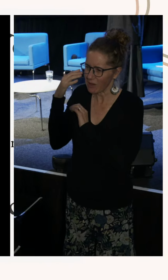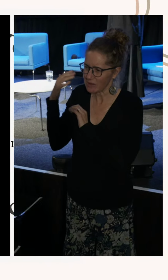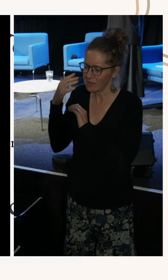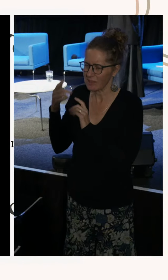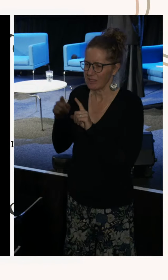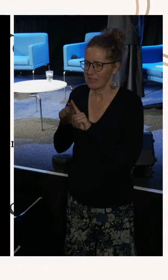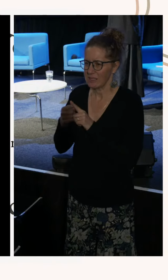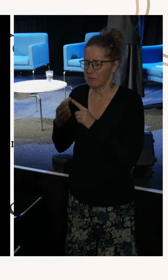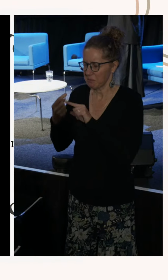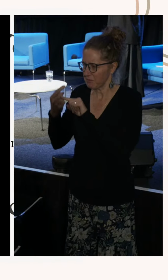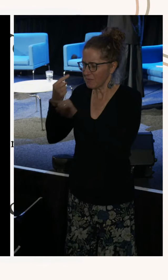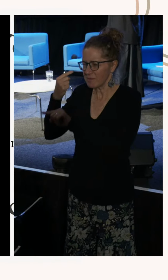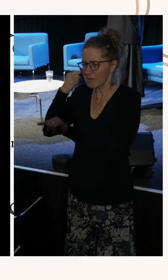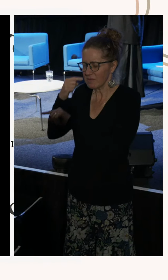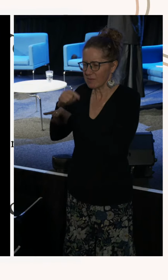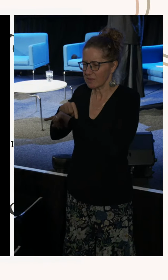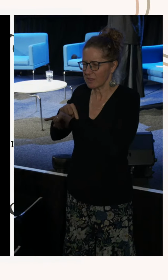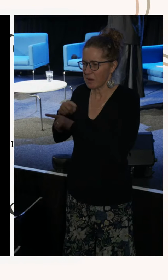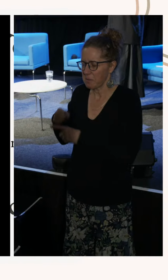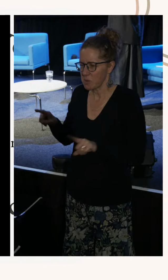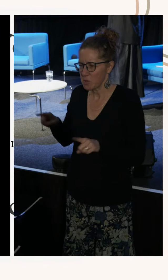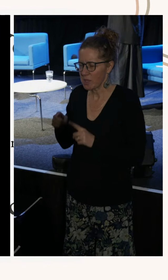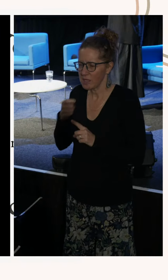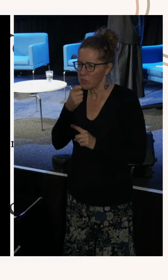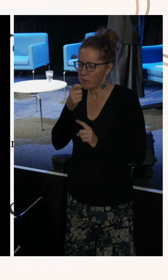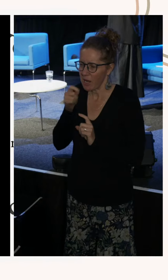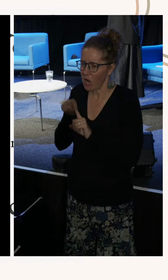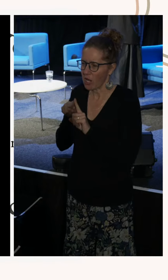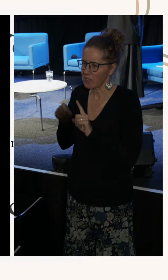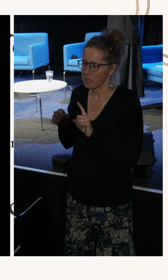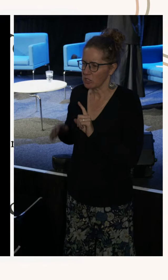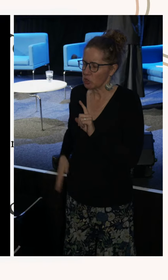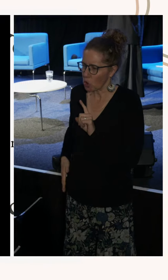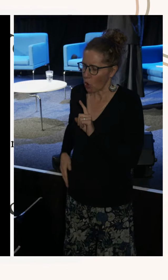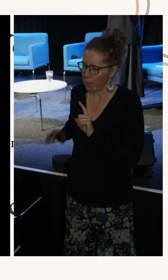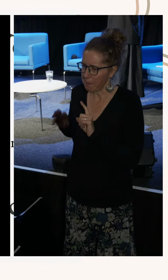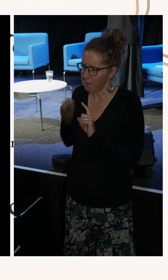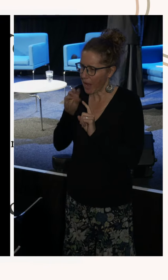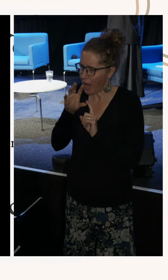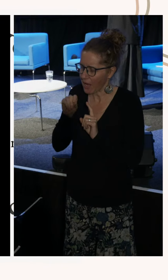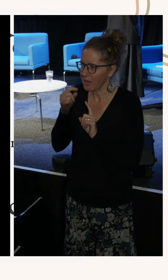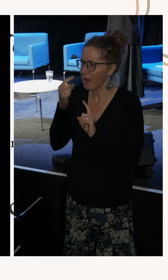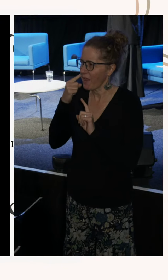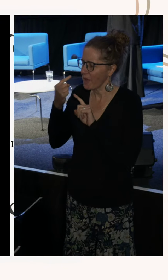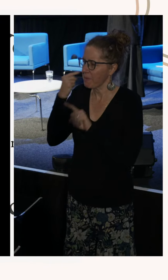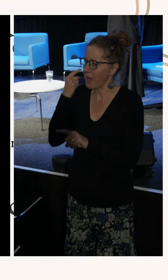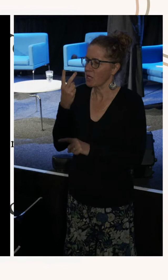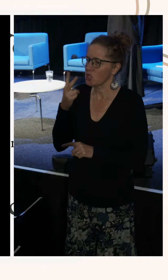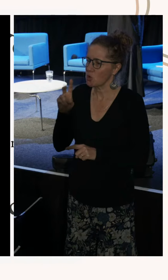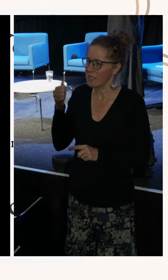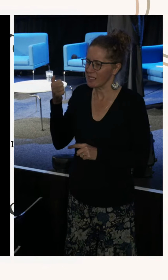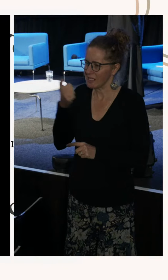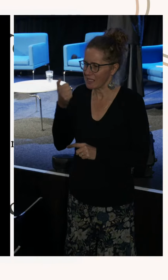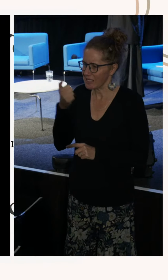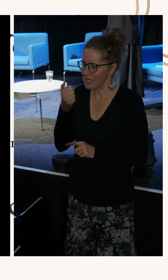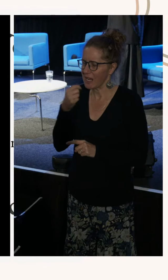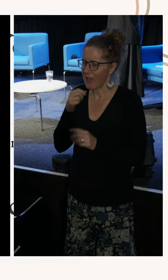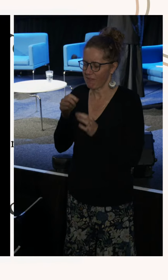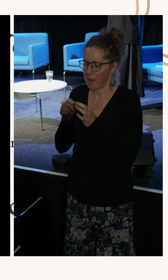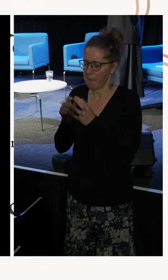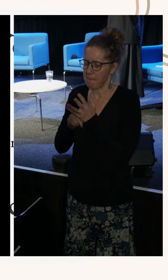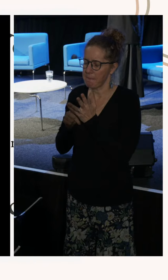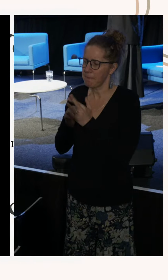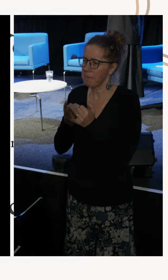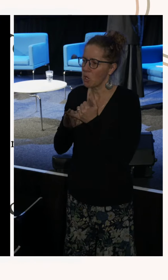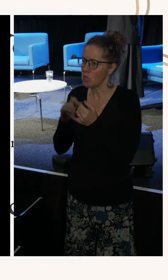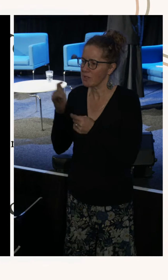Snoop Doggy Dogg. The not quite bark reminds me I was in a crowd at Byron Bay Blues Festival in 2016, the very same blues festival